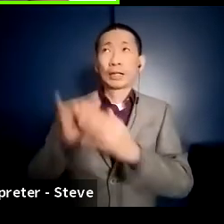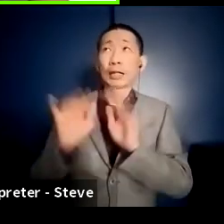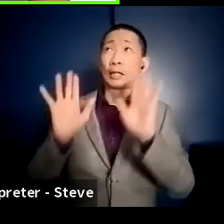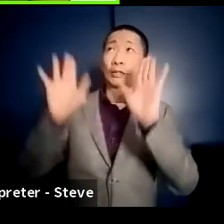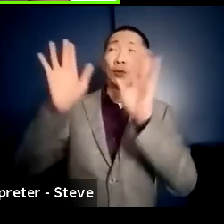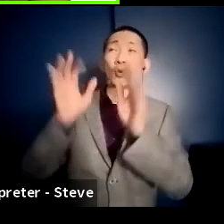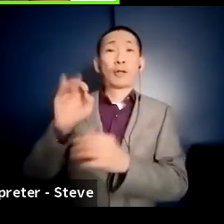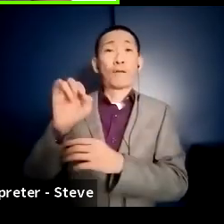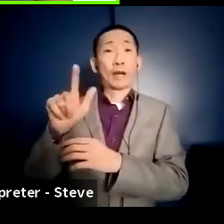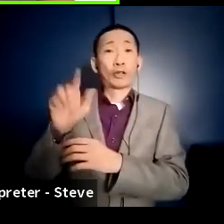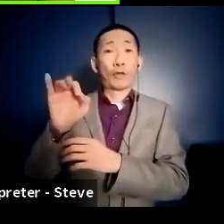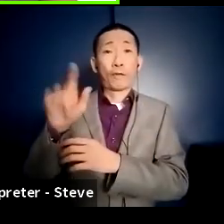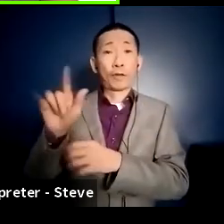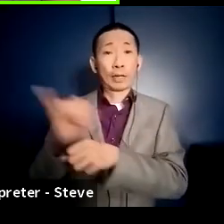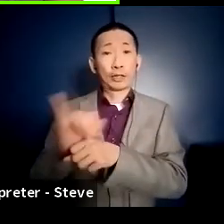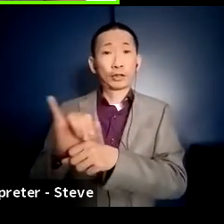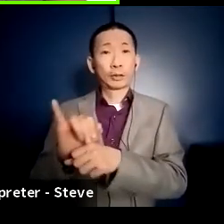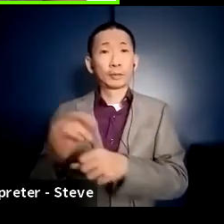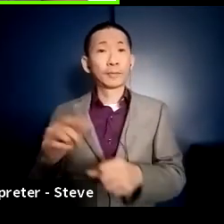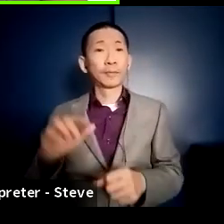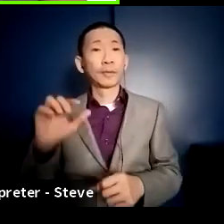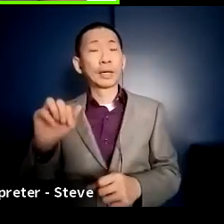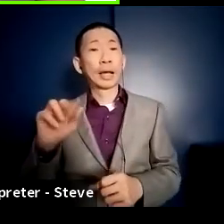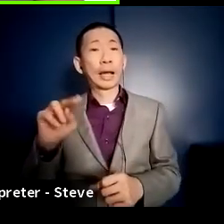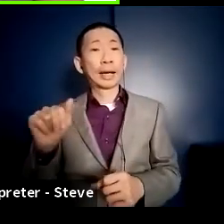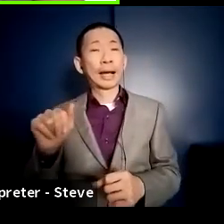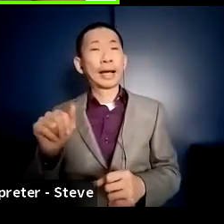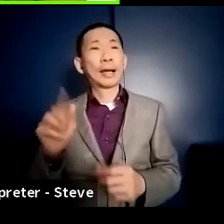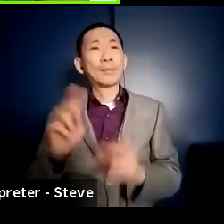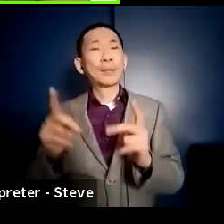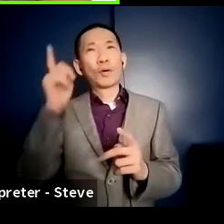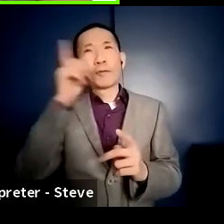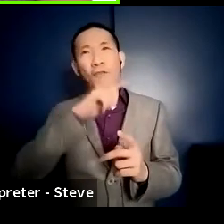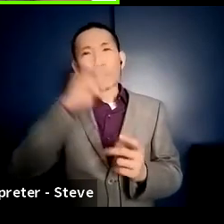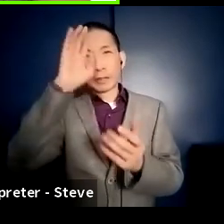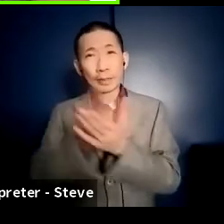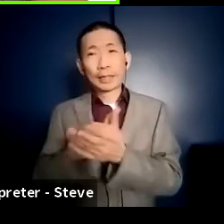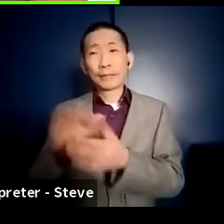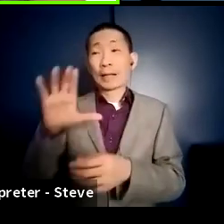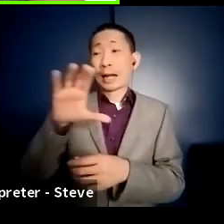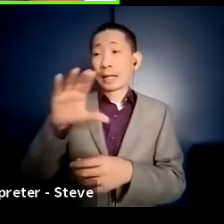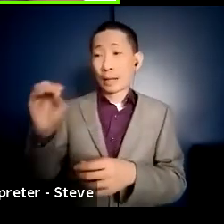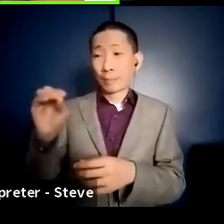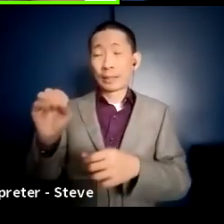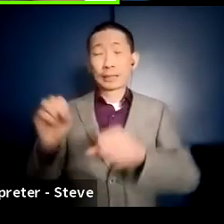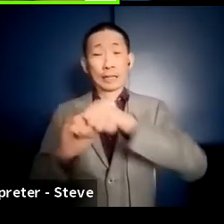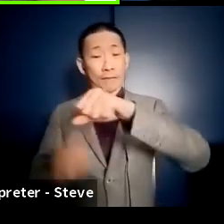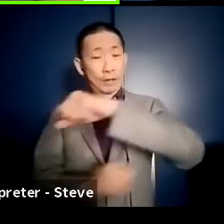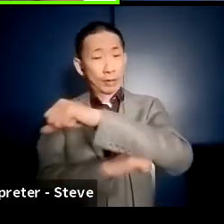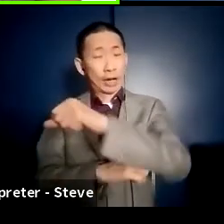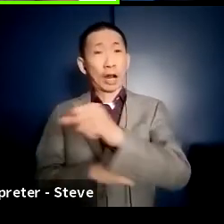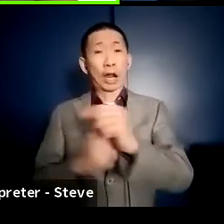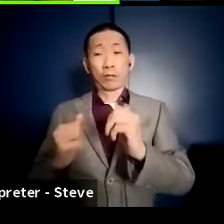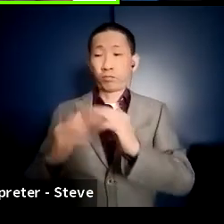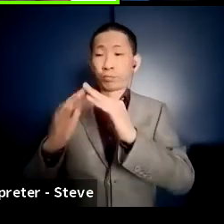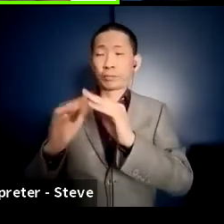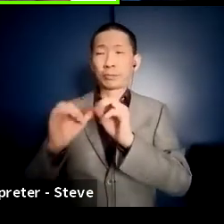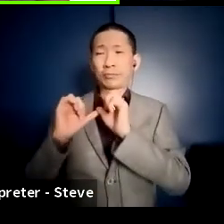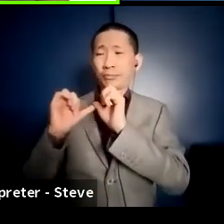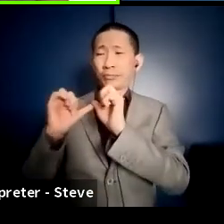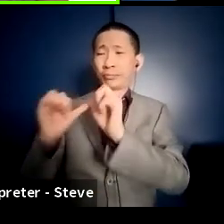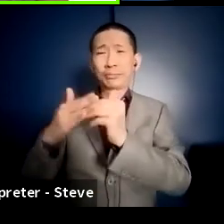there's a false belief that companies and foundations need to live forever, but they don't. And there's no reason